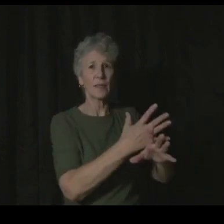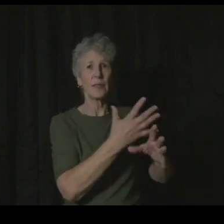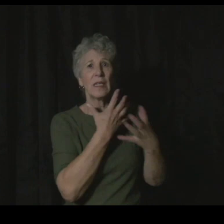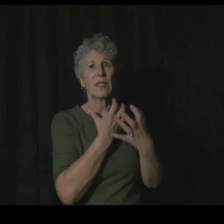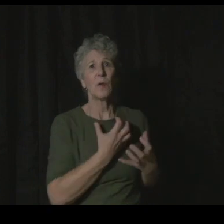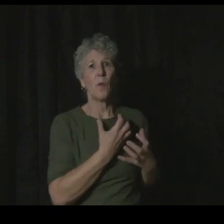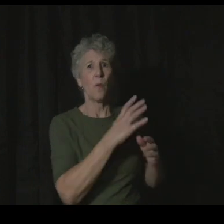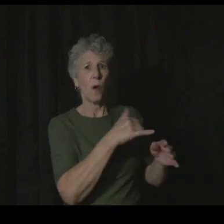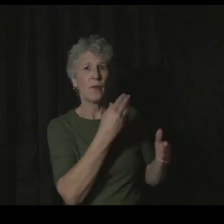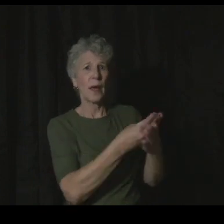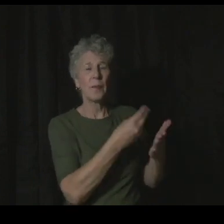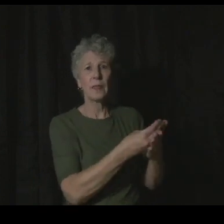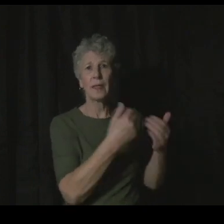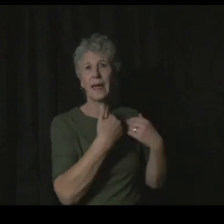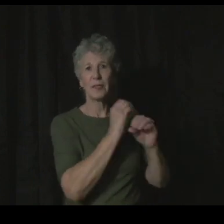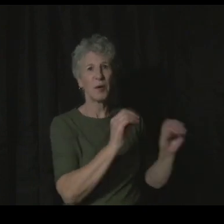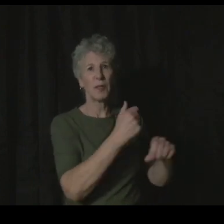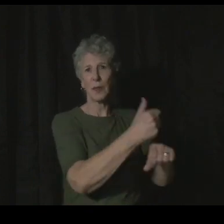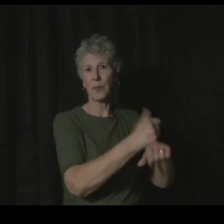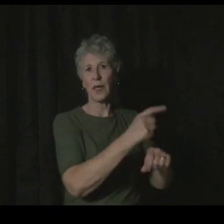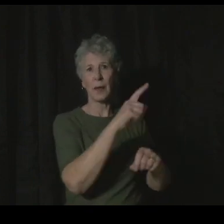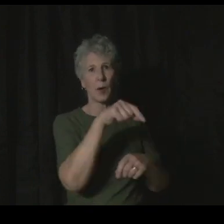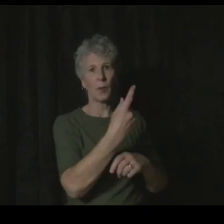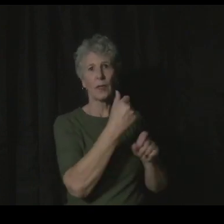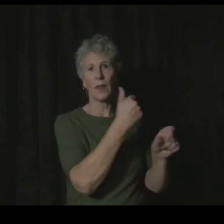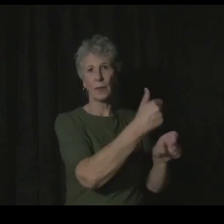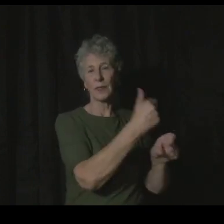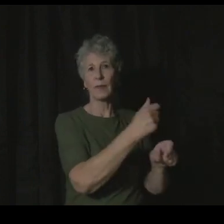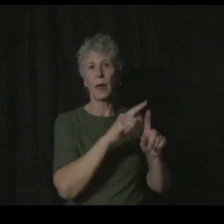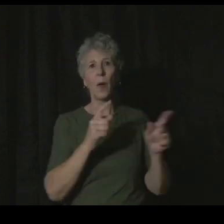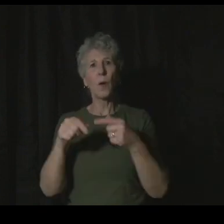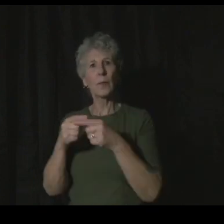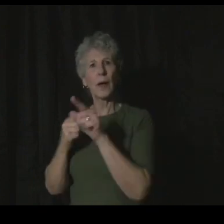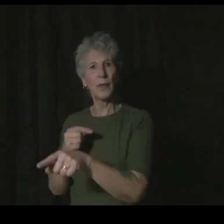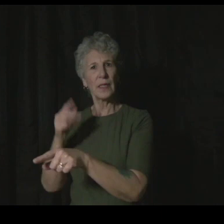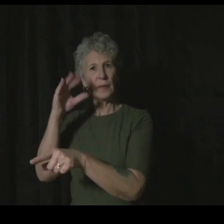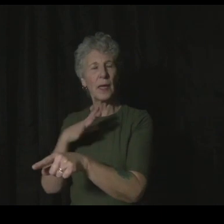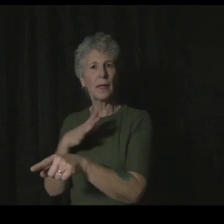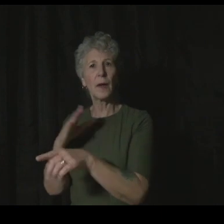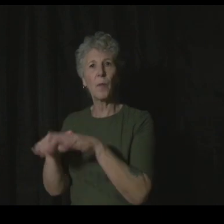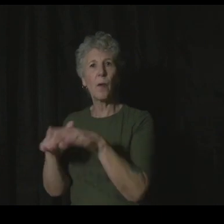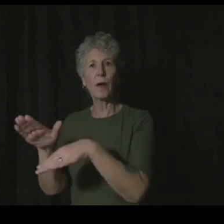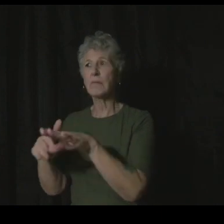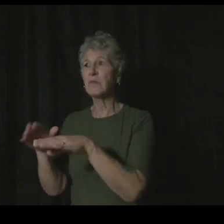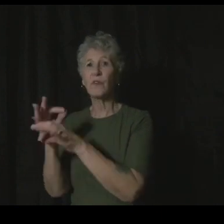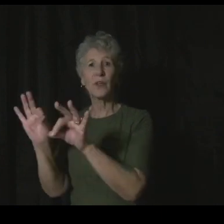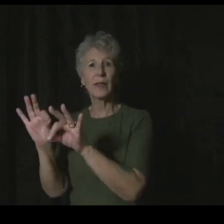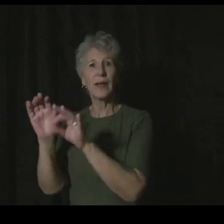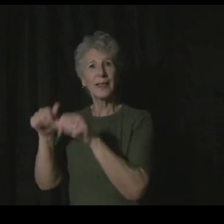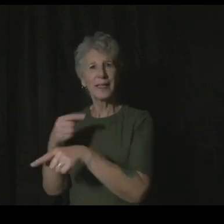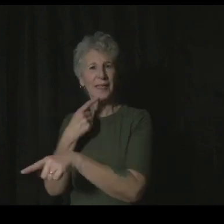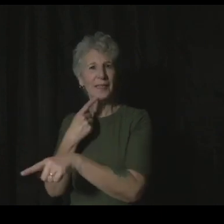money? They had nobody to blame but themselves. Now, what about the other man who's walking about free? Can he